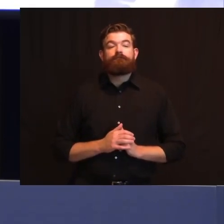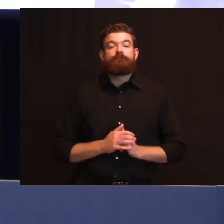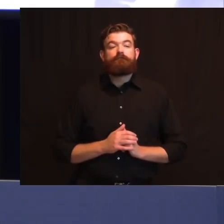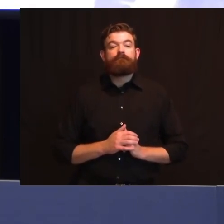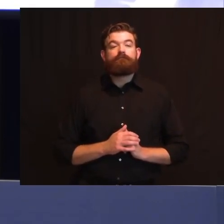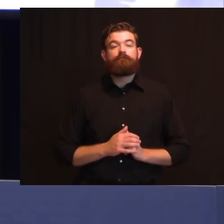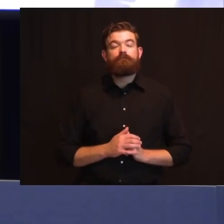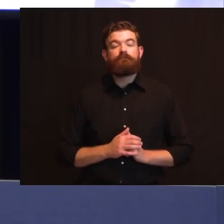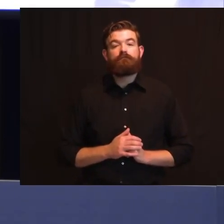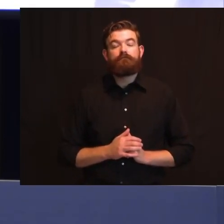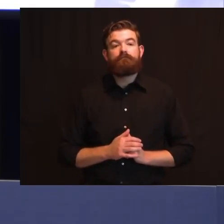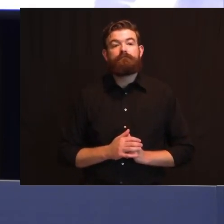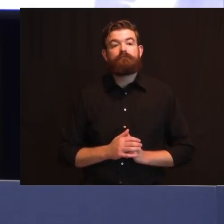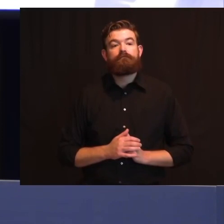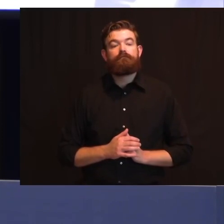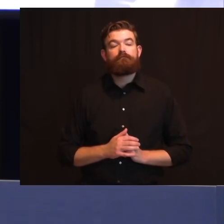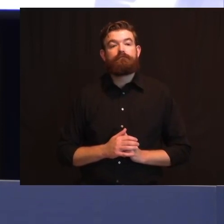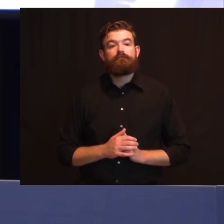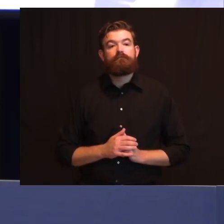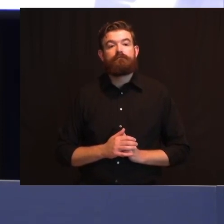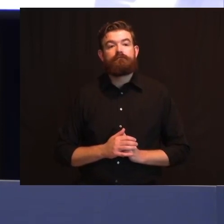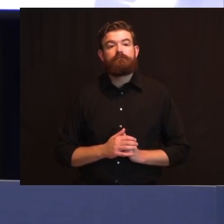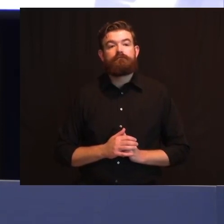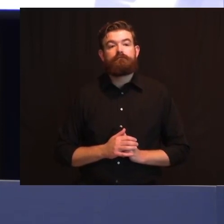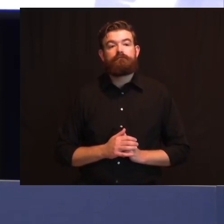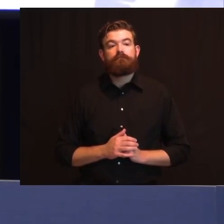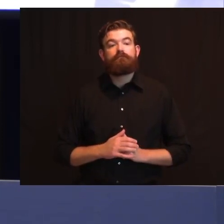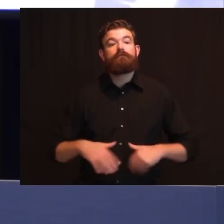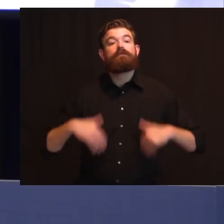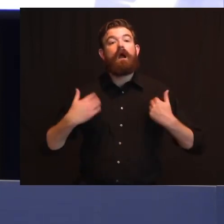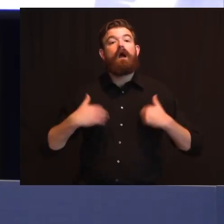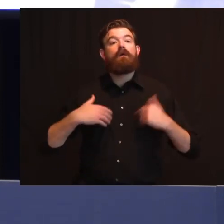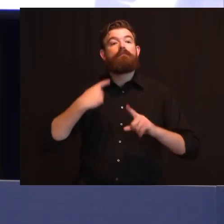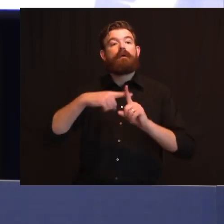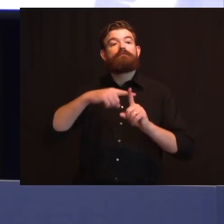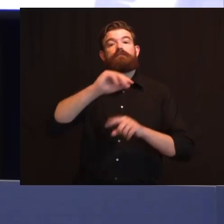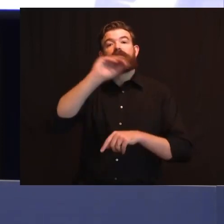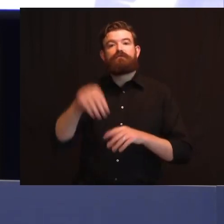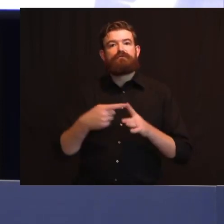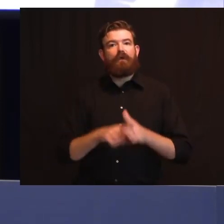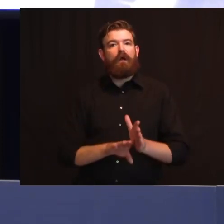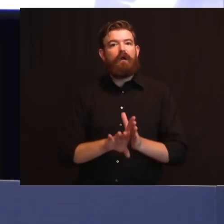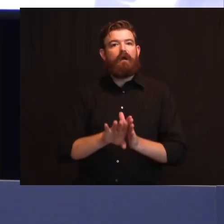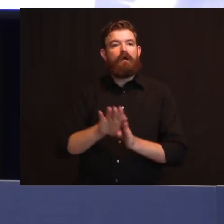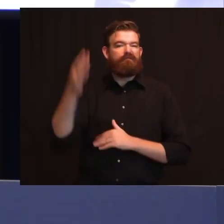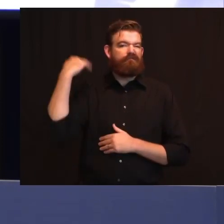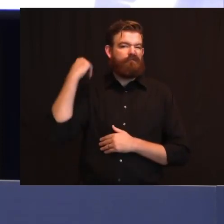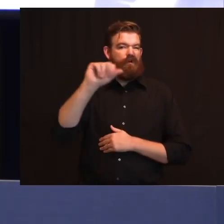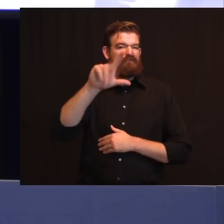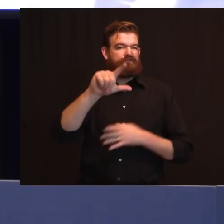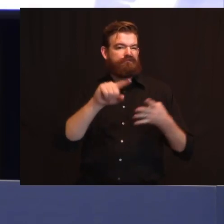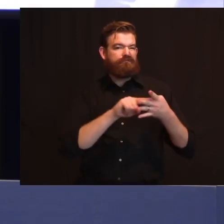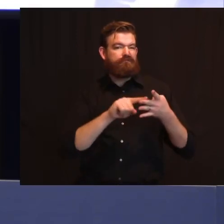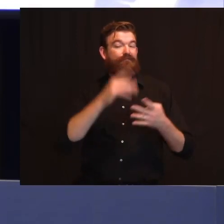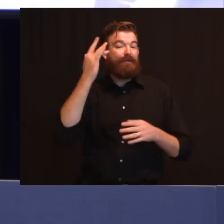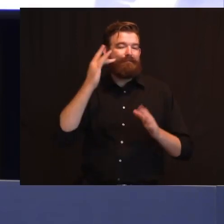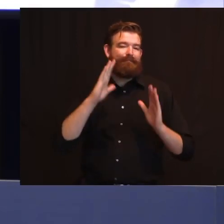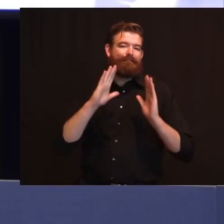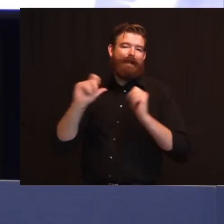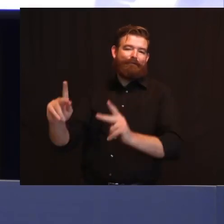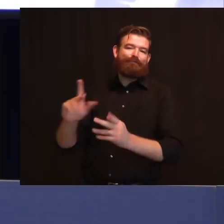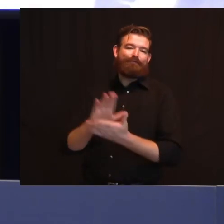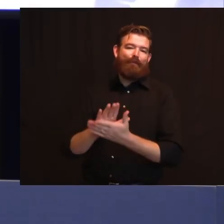of social gatherings, such as the end of summer parties and back-to-school parties, and they're occurring and they're helping to